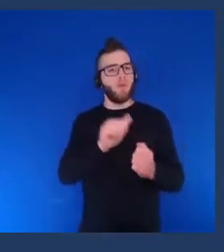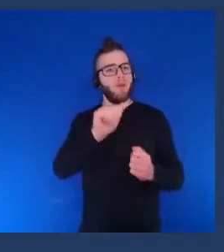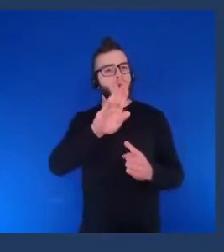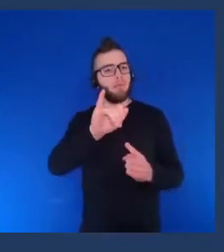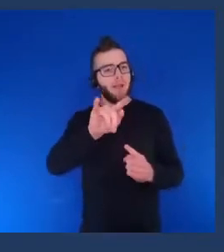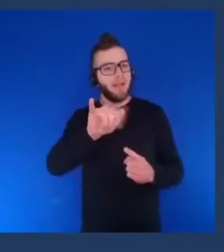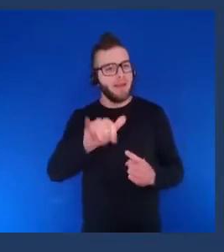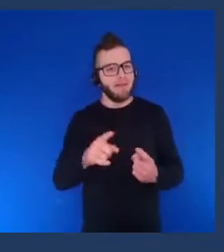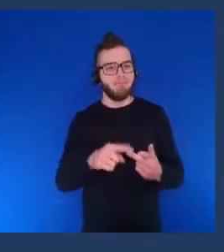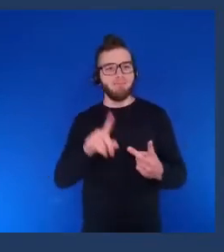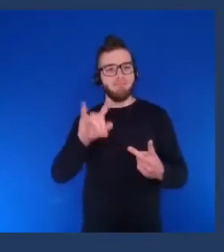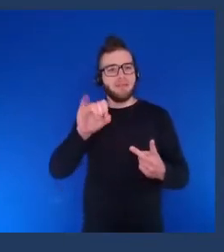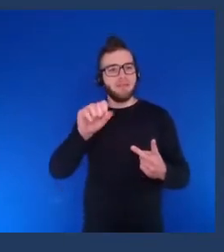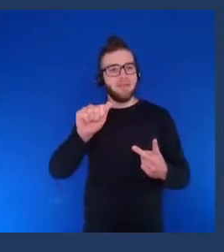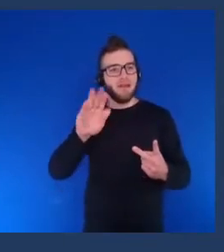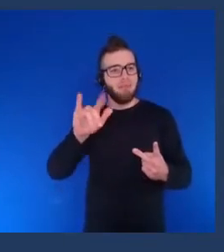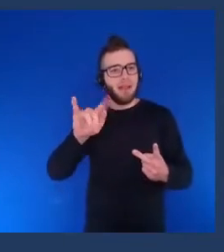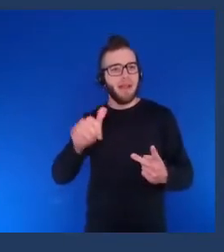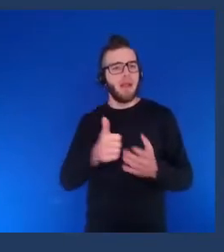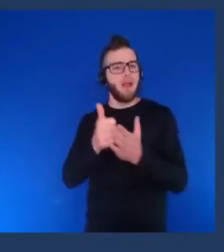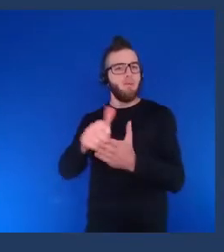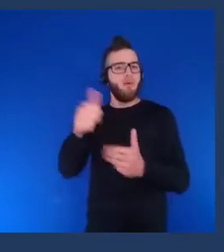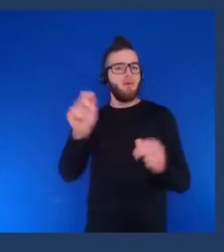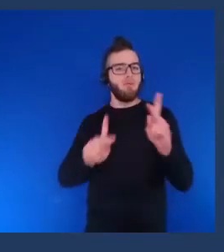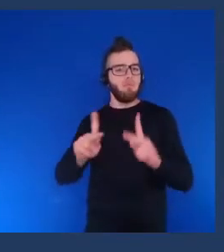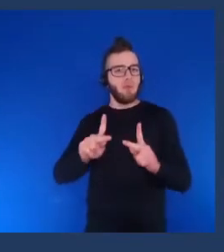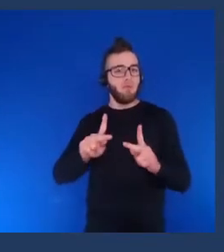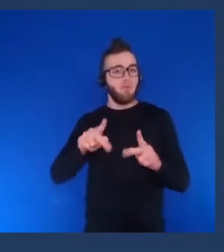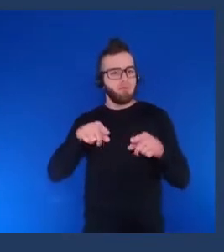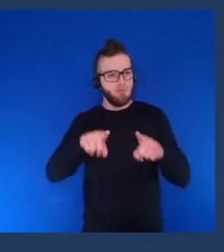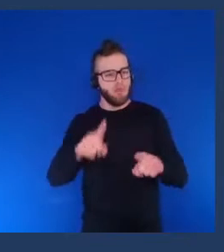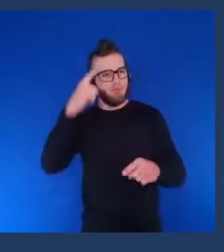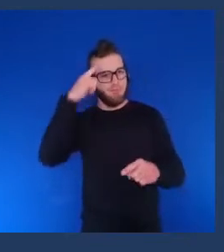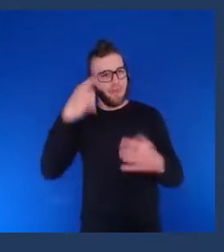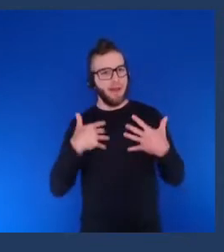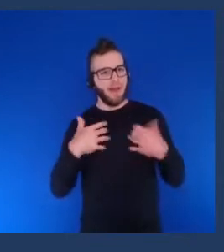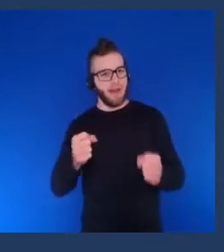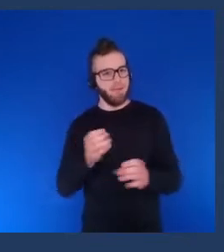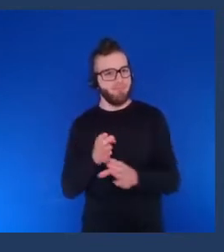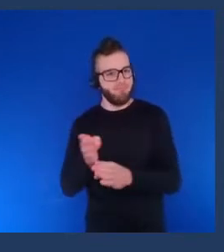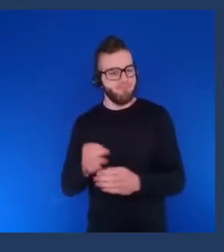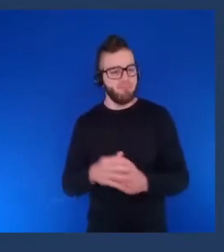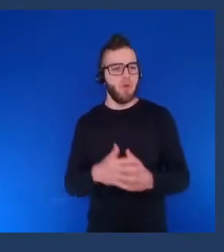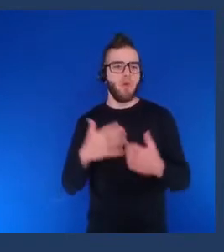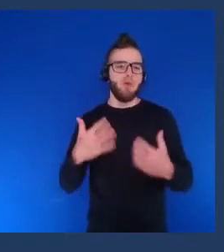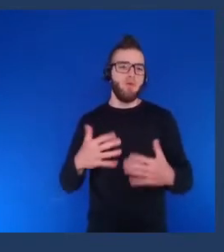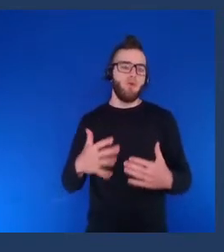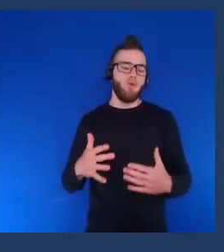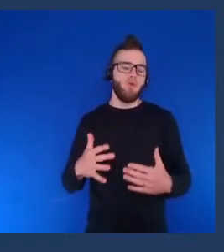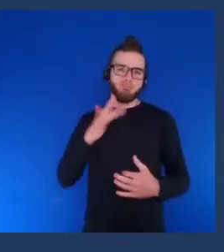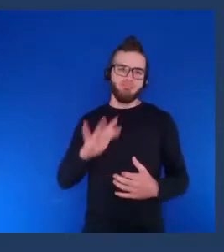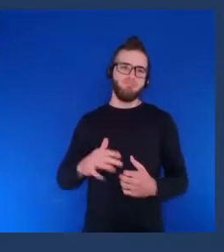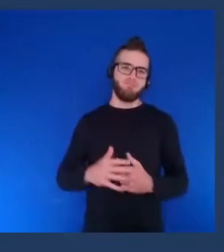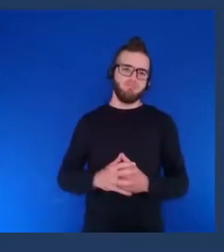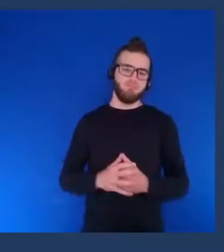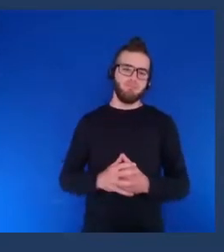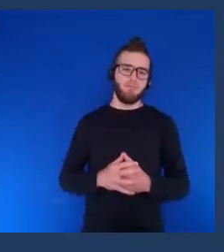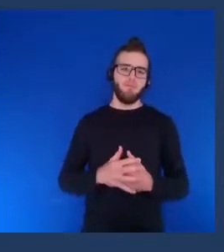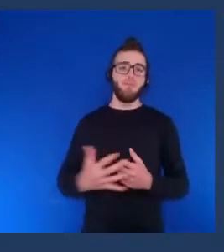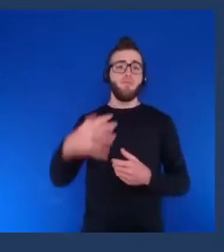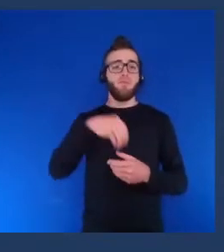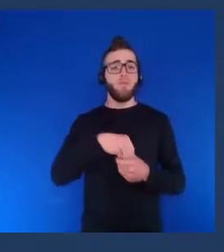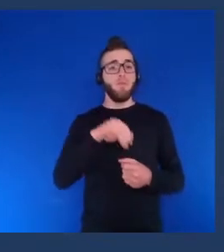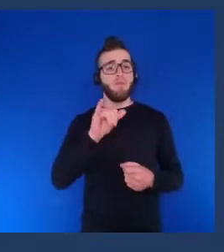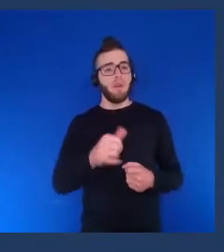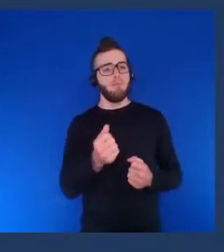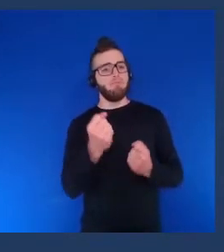health profession. So it's really very, very rewarding. As part of that, several years ago, my manager, Kathleen Hogan, the